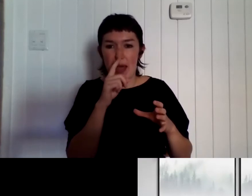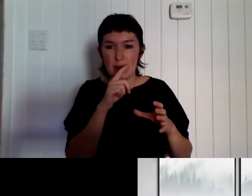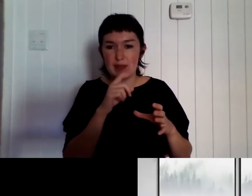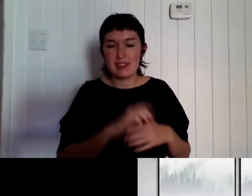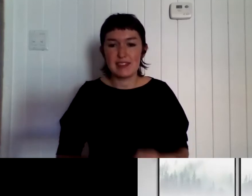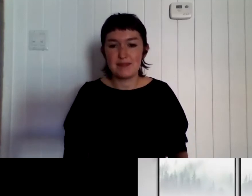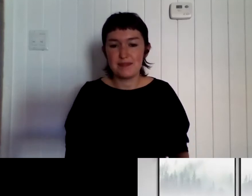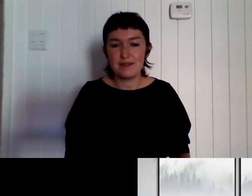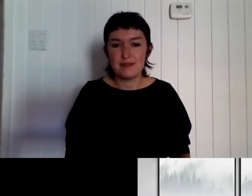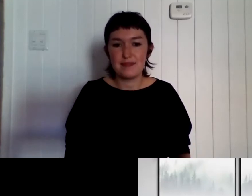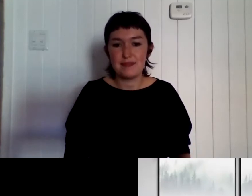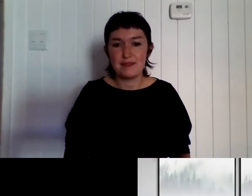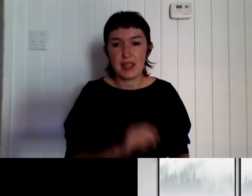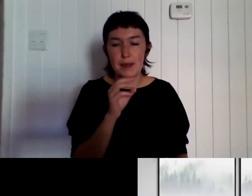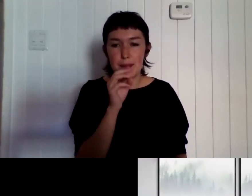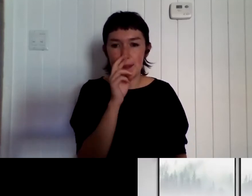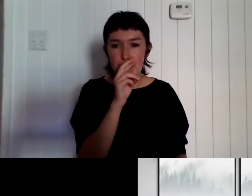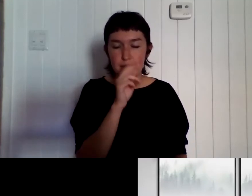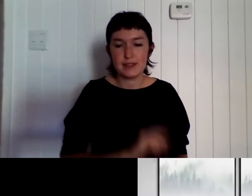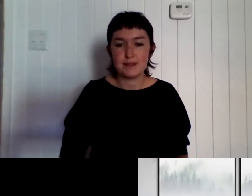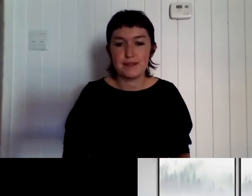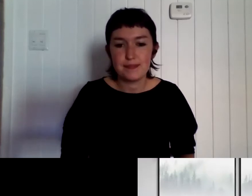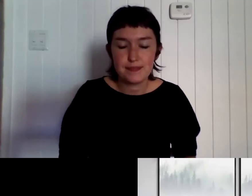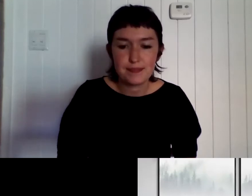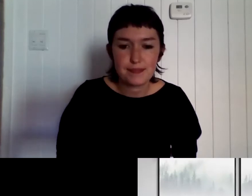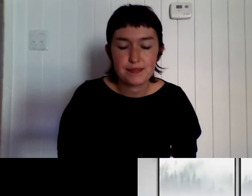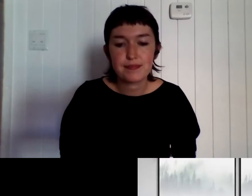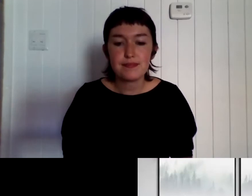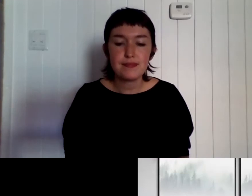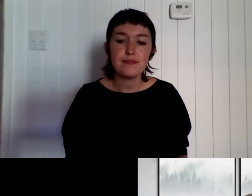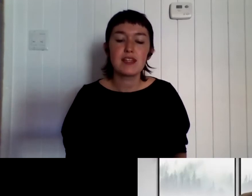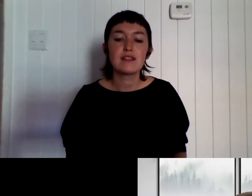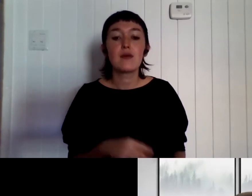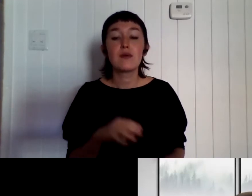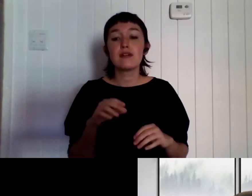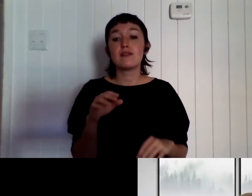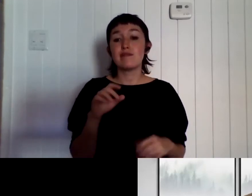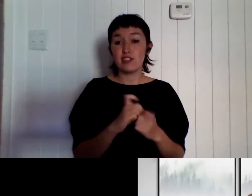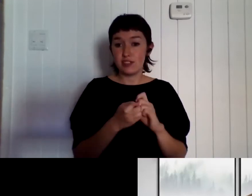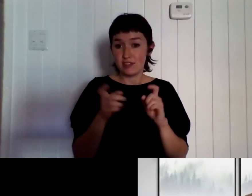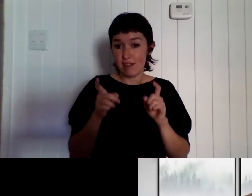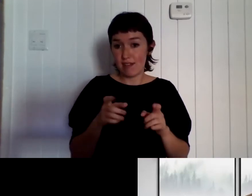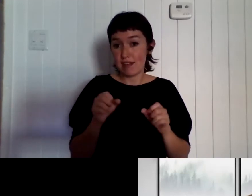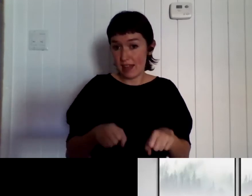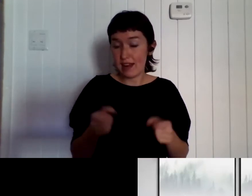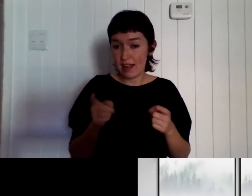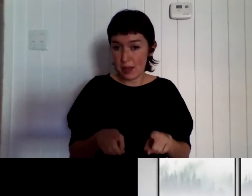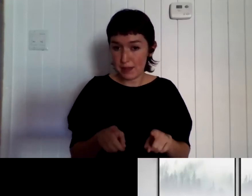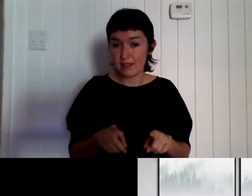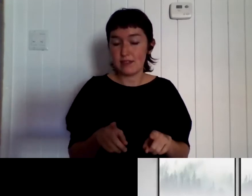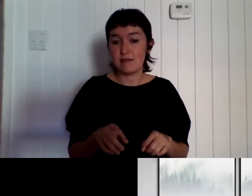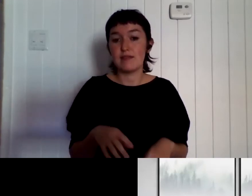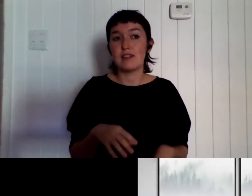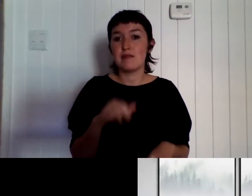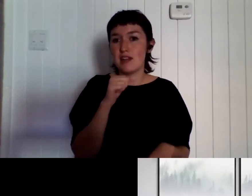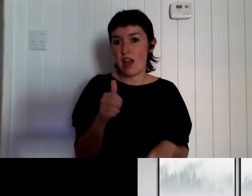That being said, there are changes that can happen in your brain that are not necessarily measurable with the tools that we have. So